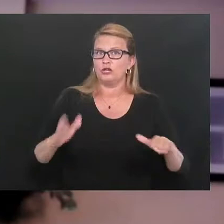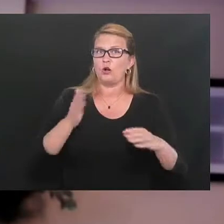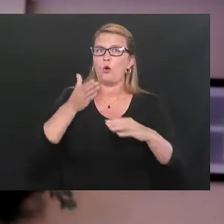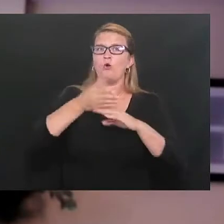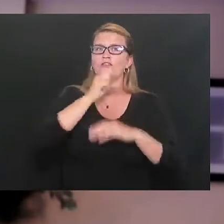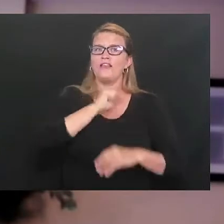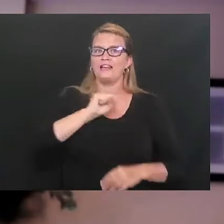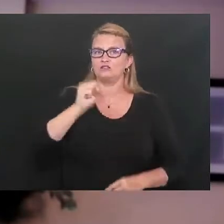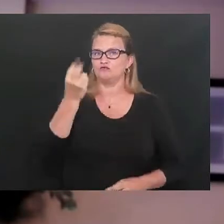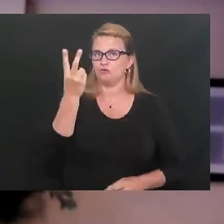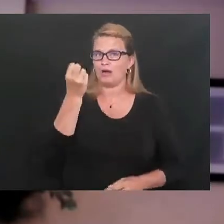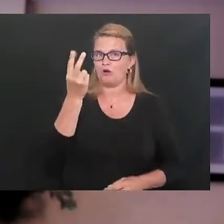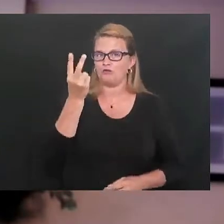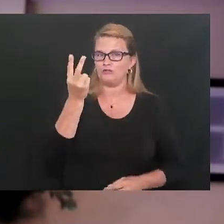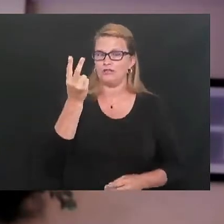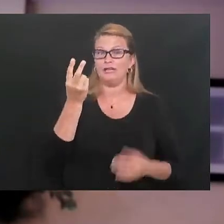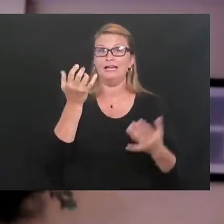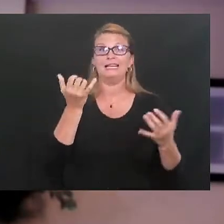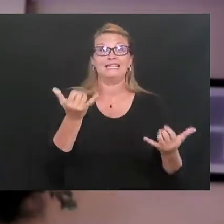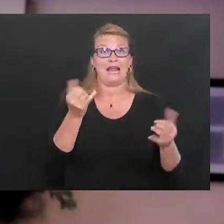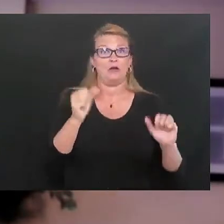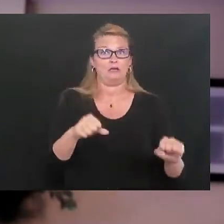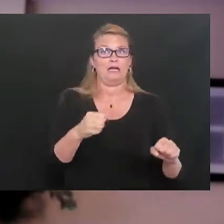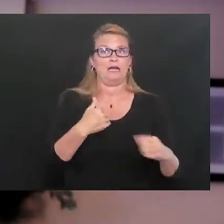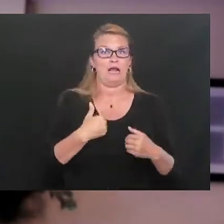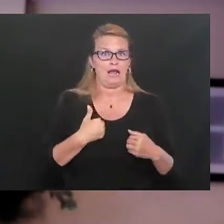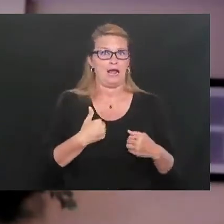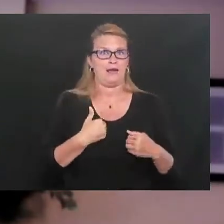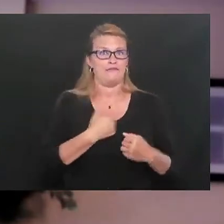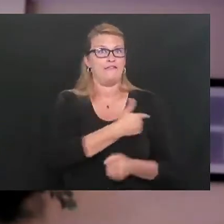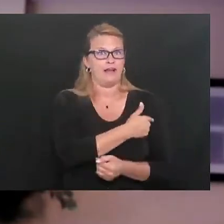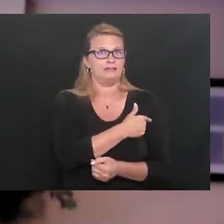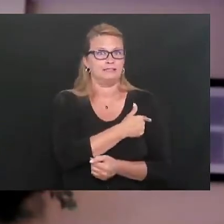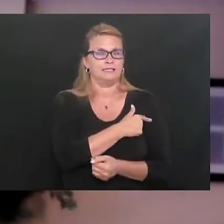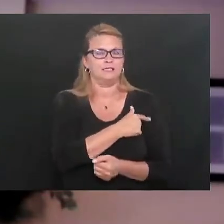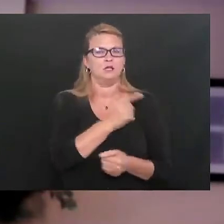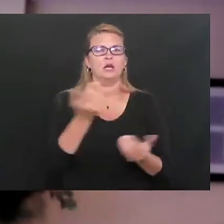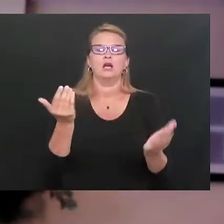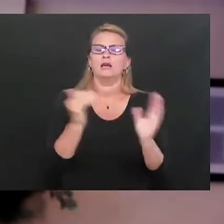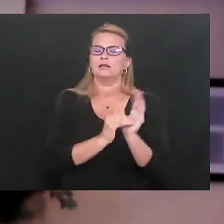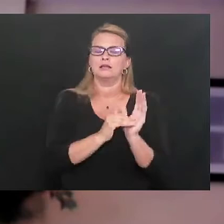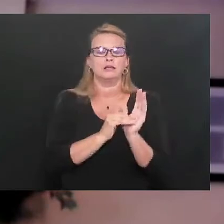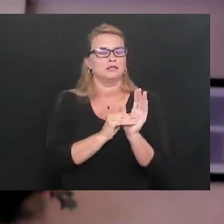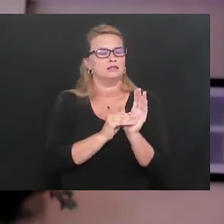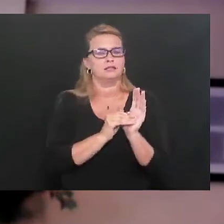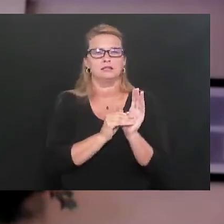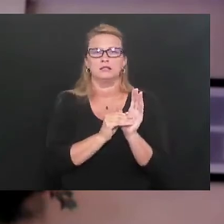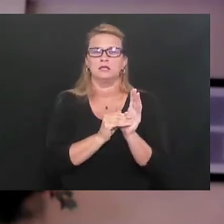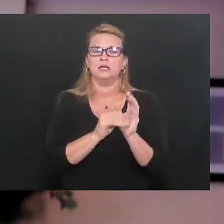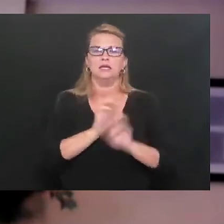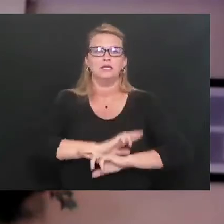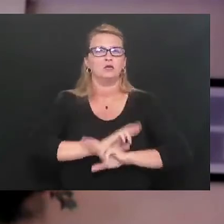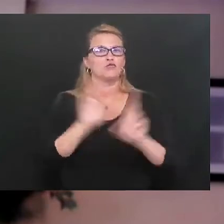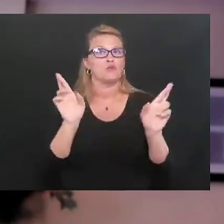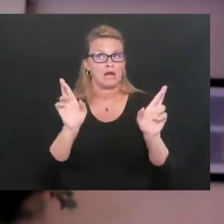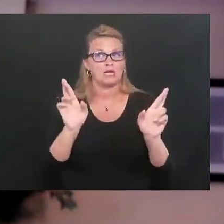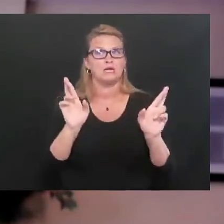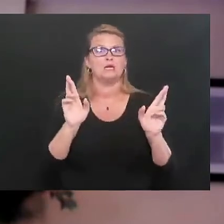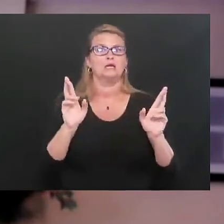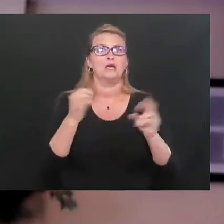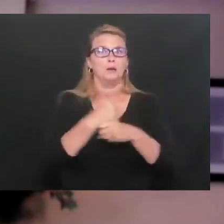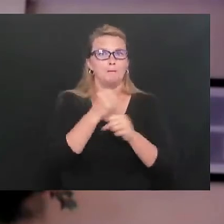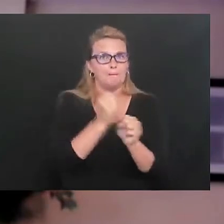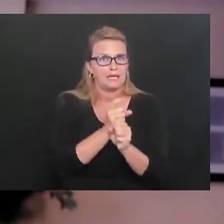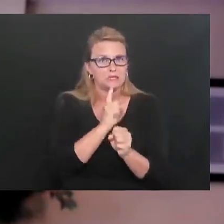over, who are today eligible for the vaccine, that we really, again, double down and make sure that we are